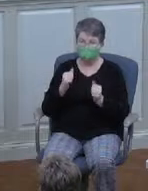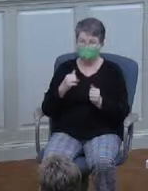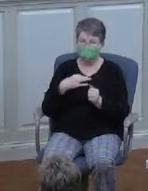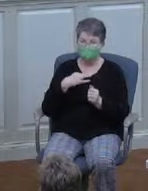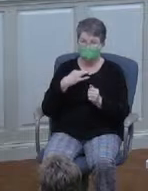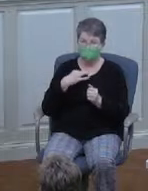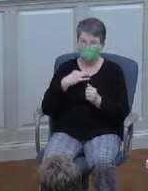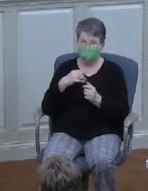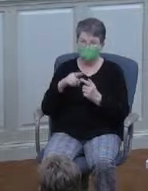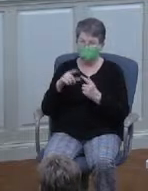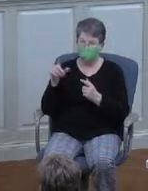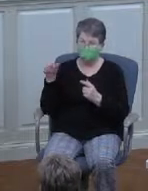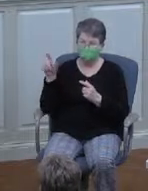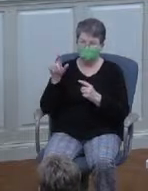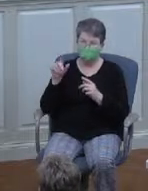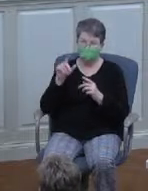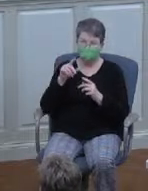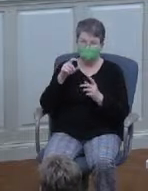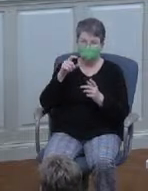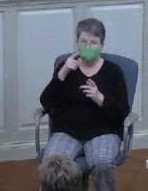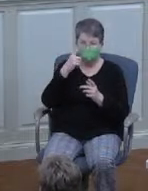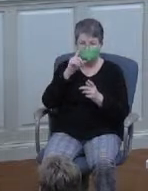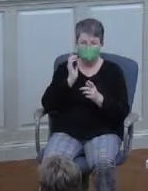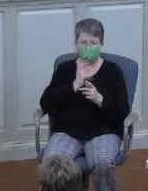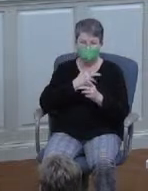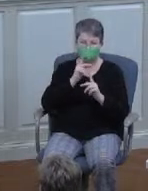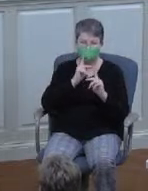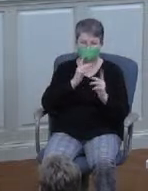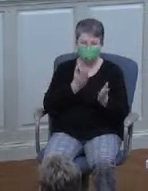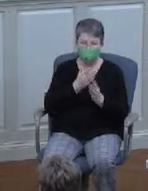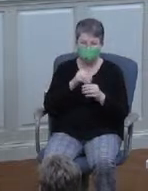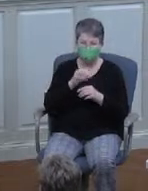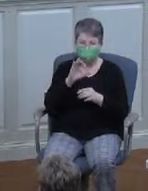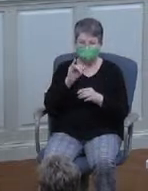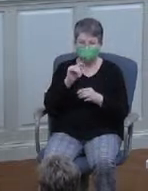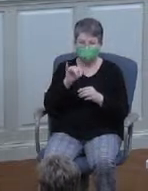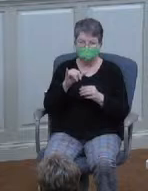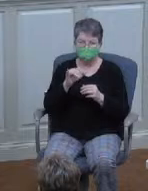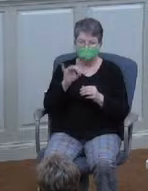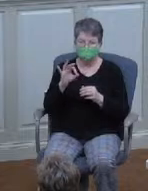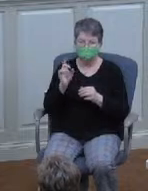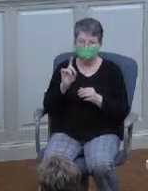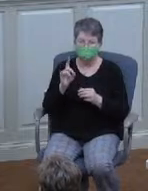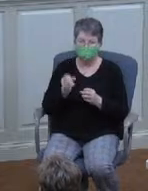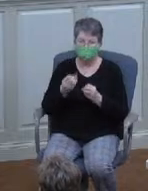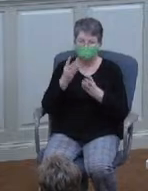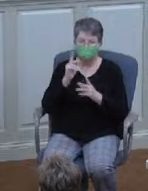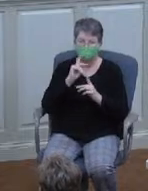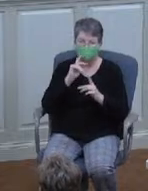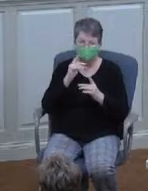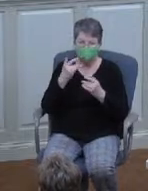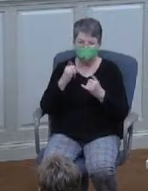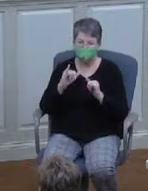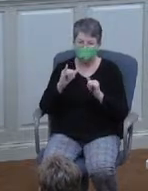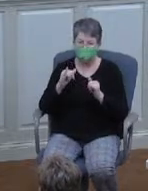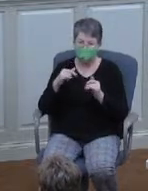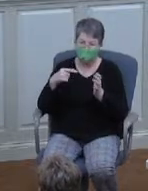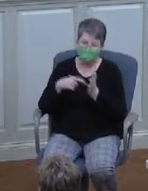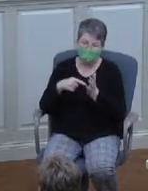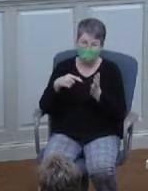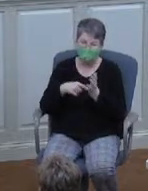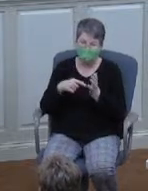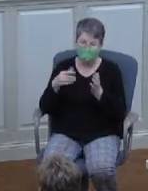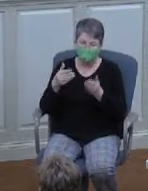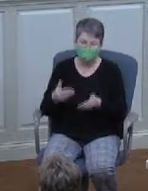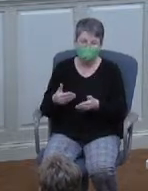our folks' needs here in the city of Danville, and looking at how many people are still outstanding debt-wise on our water service